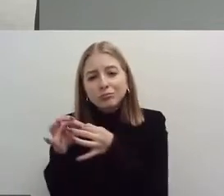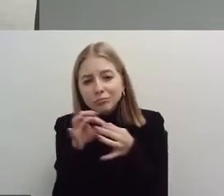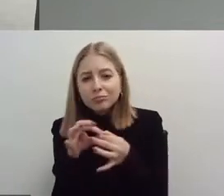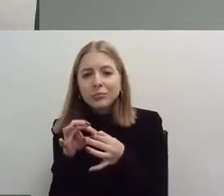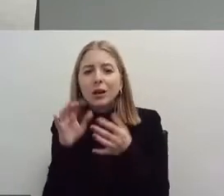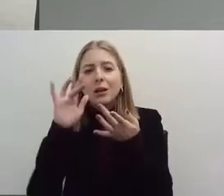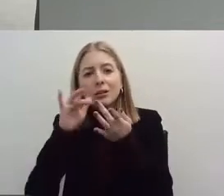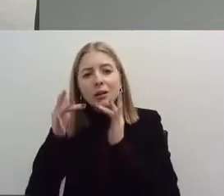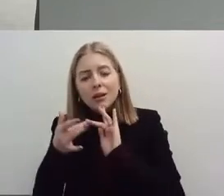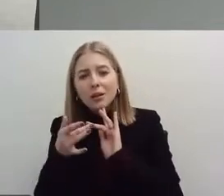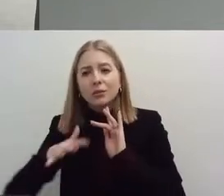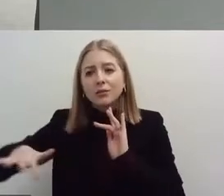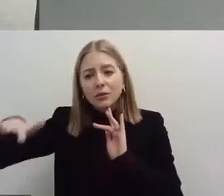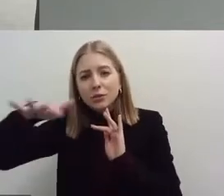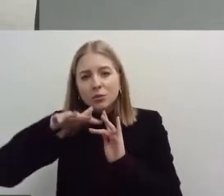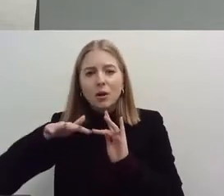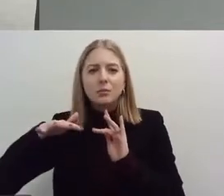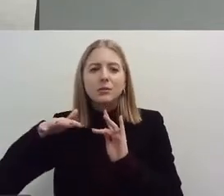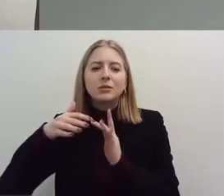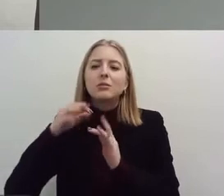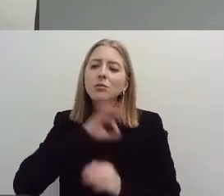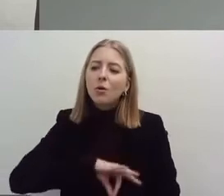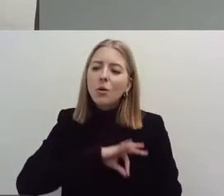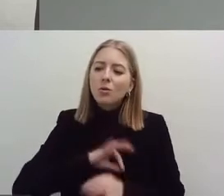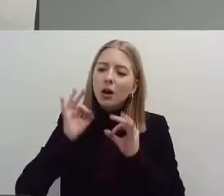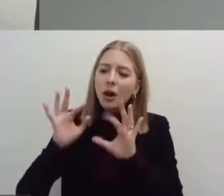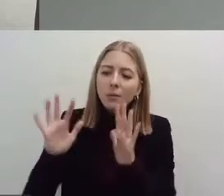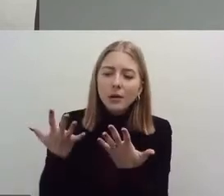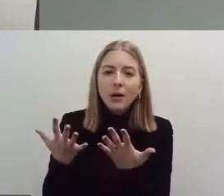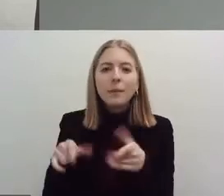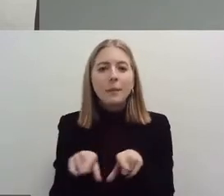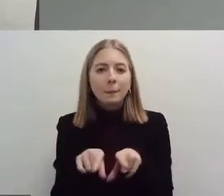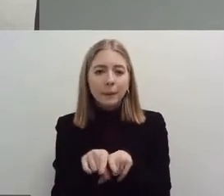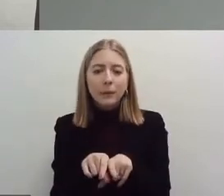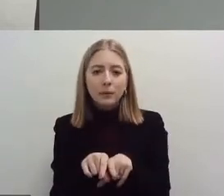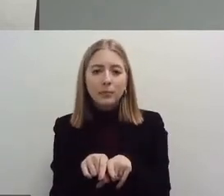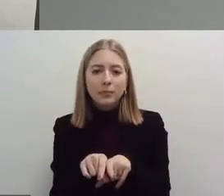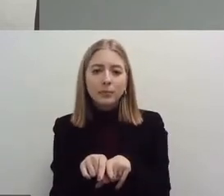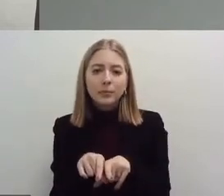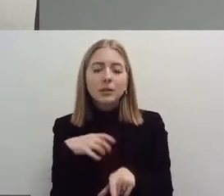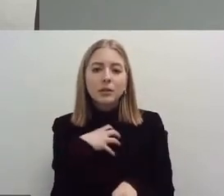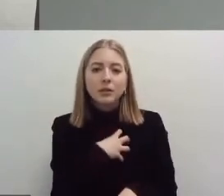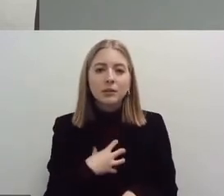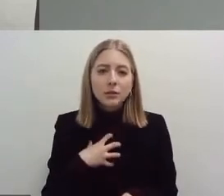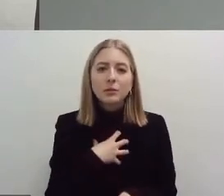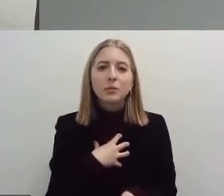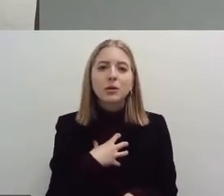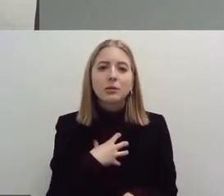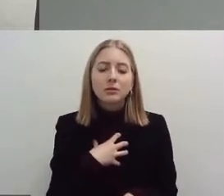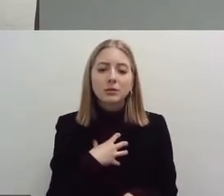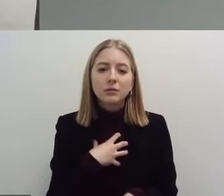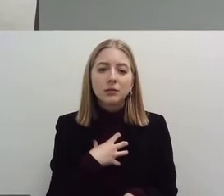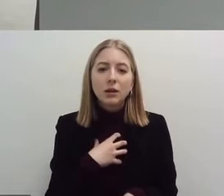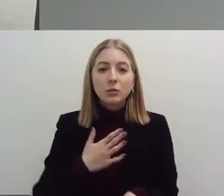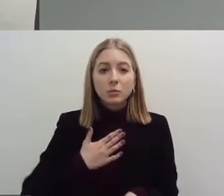They have a big impact in our societies, and they will have an even bigger impact as long as our societies become more digital. It's